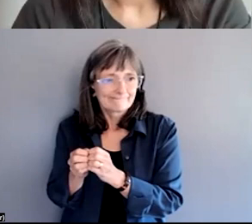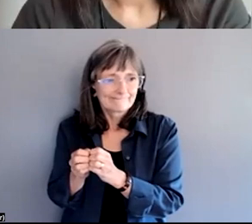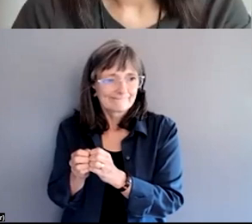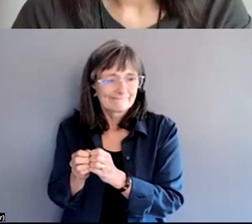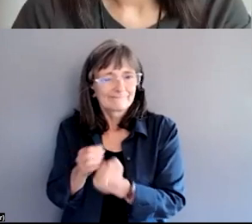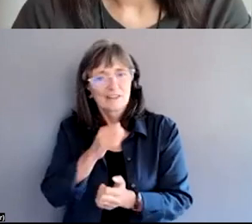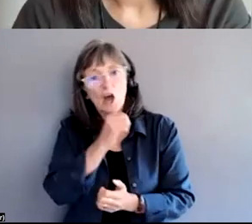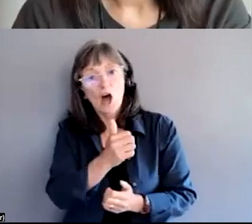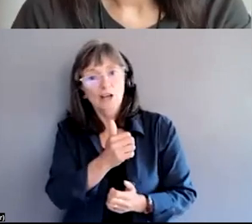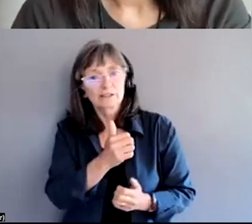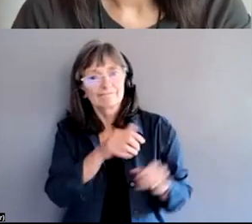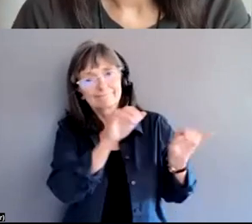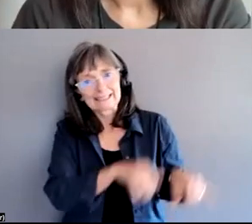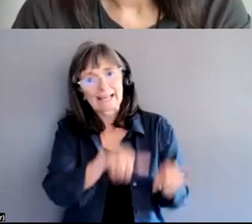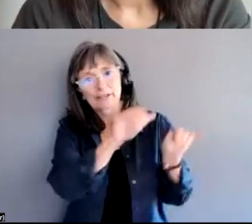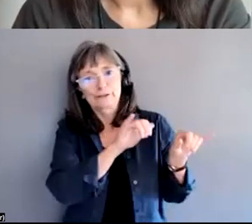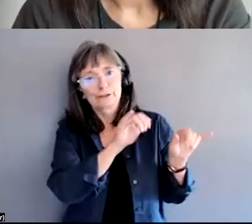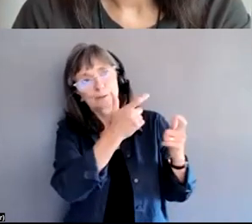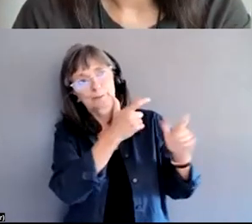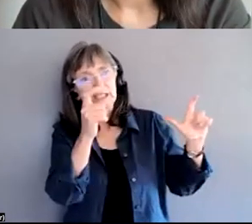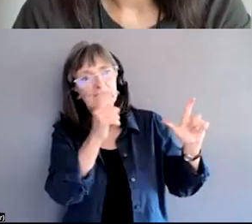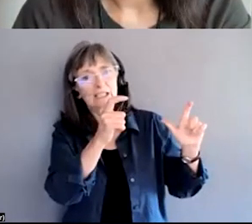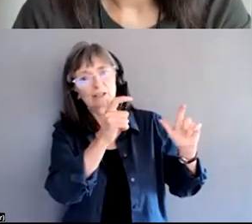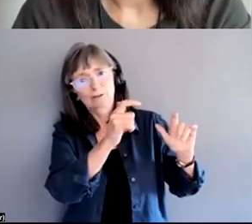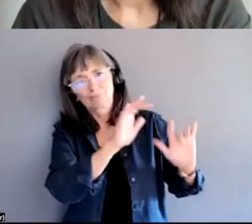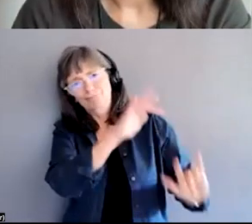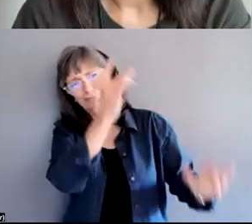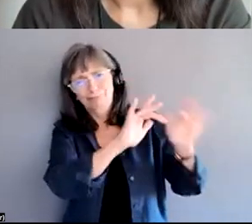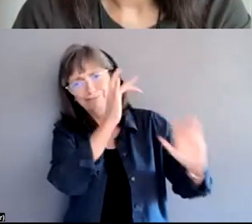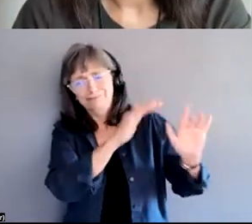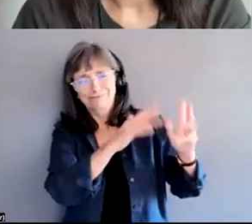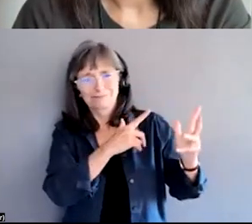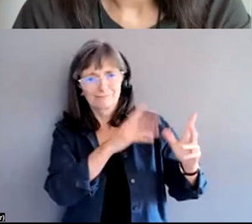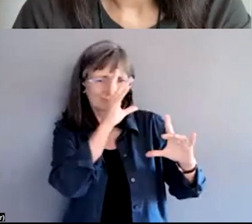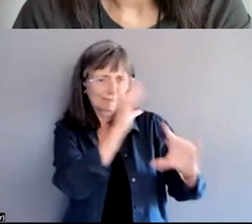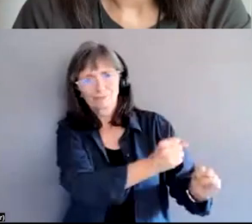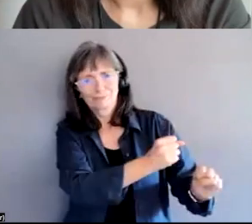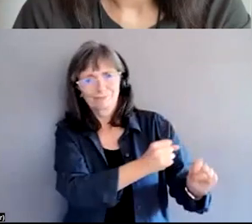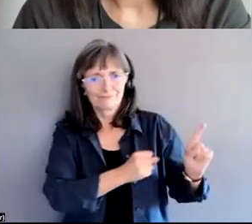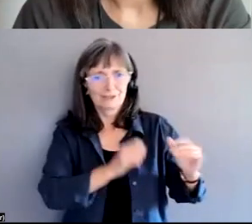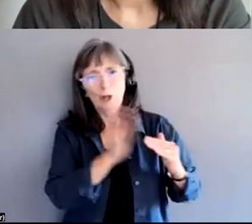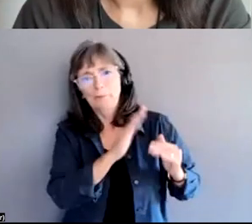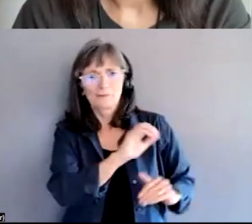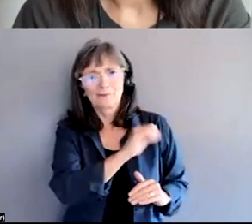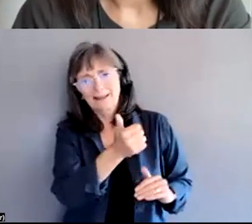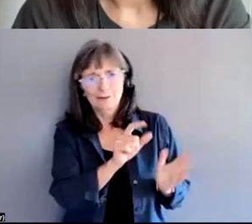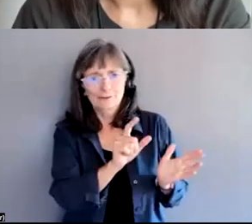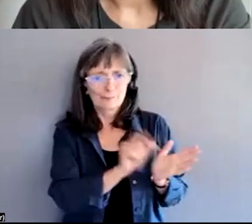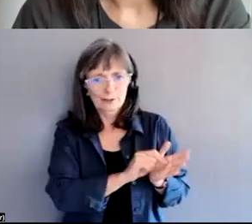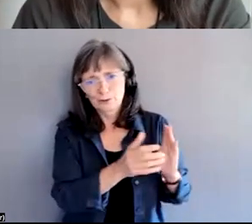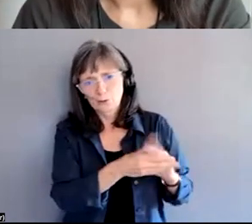typical appeal of the, you know, big, tight, flashy, this fitting in with the top 10, whatever.